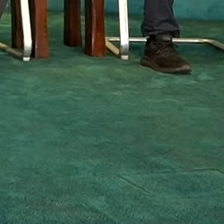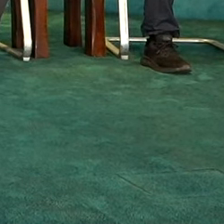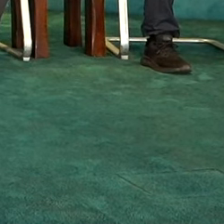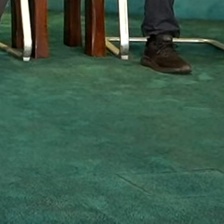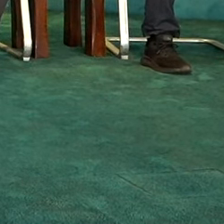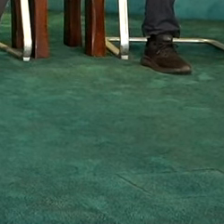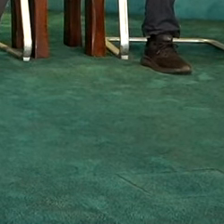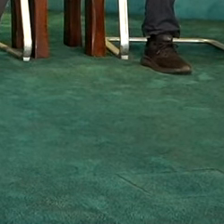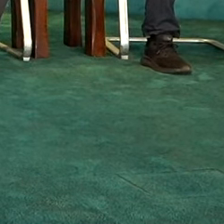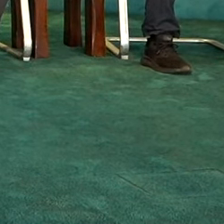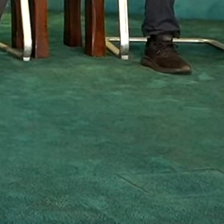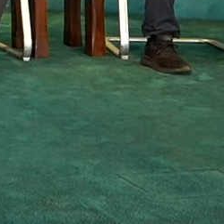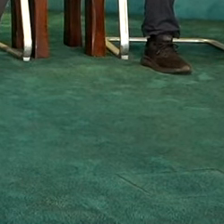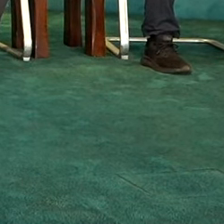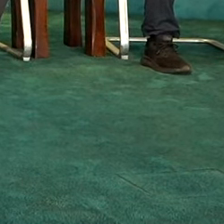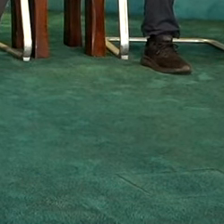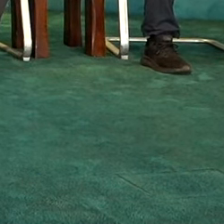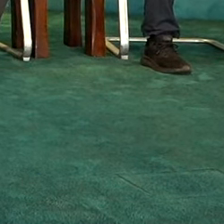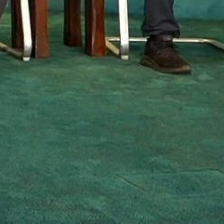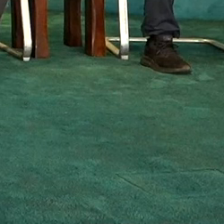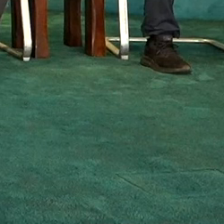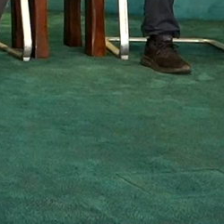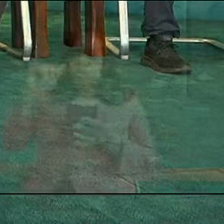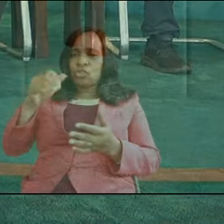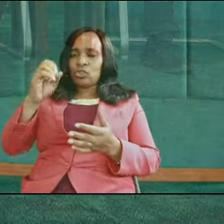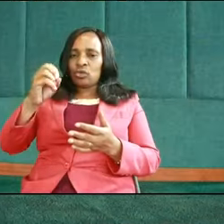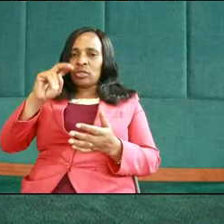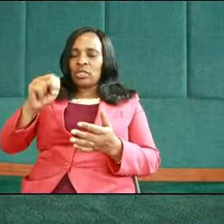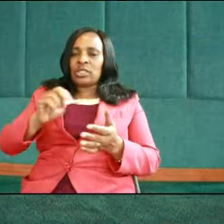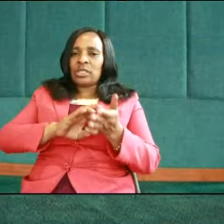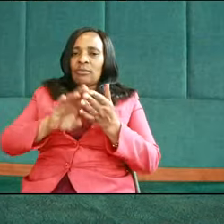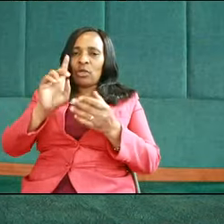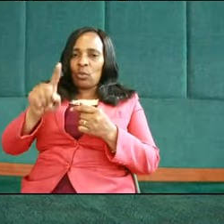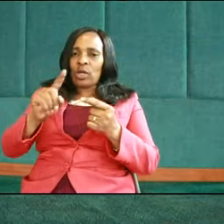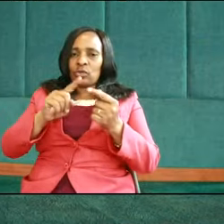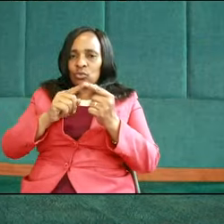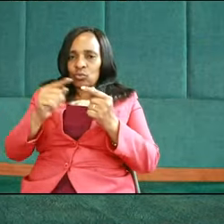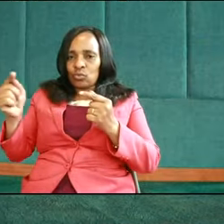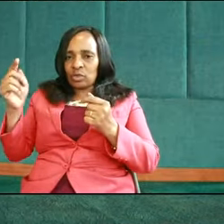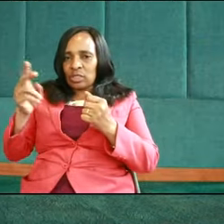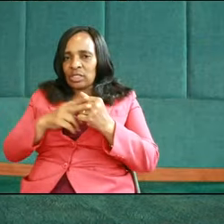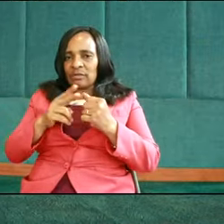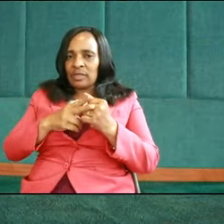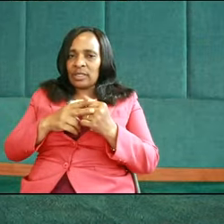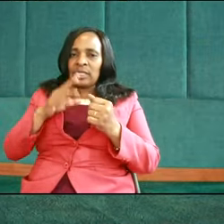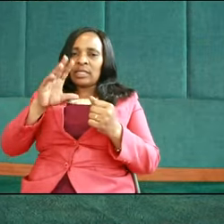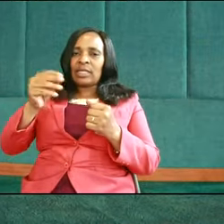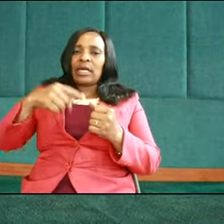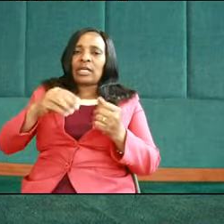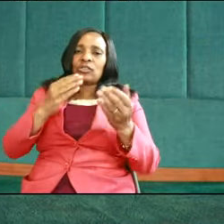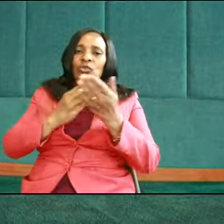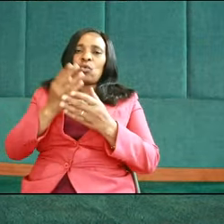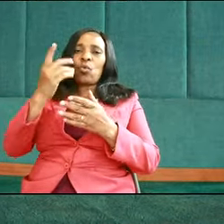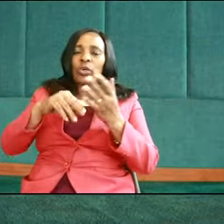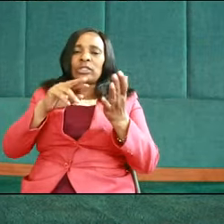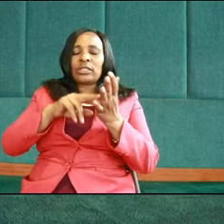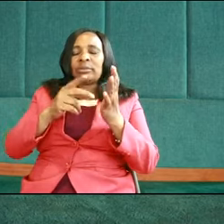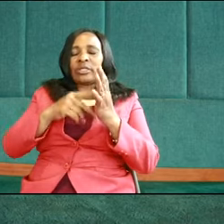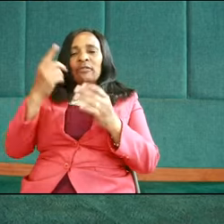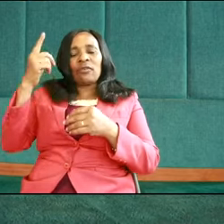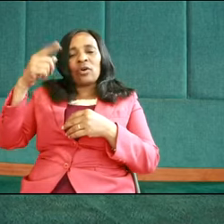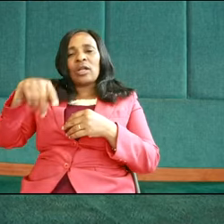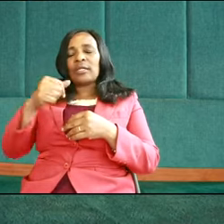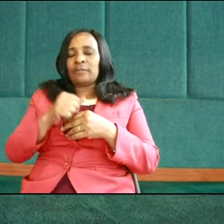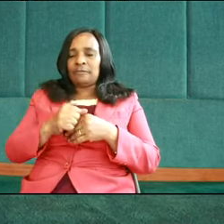read 1 John chapter 1, verse 7. And then Shamali, you can take us through what this means for us. So